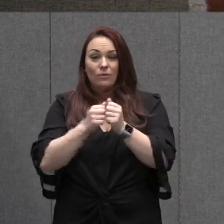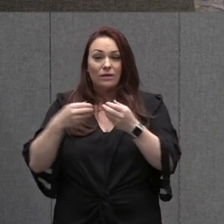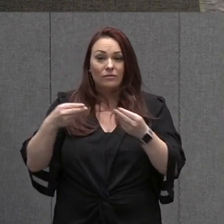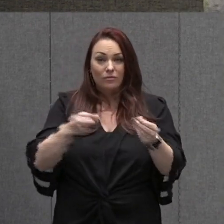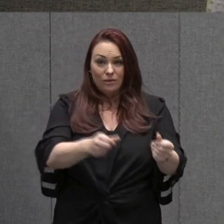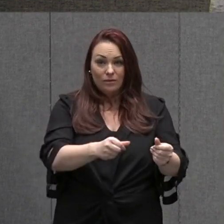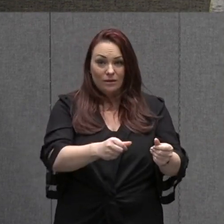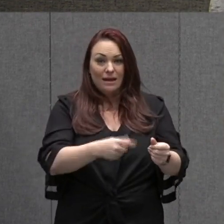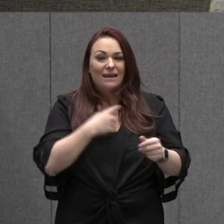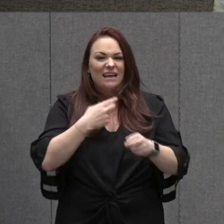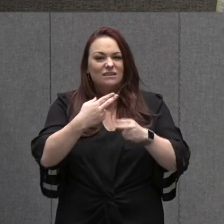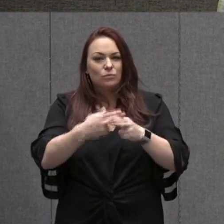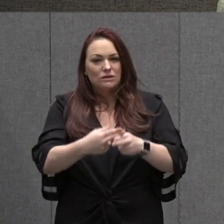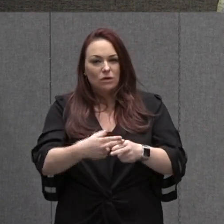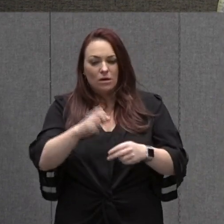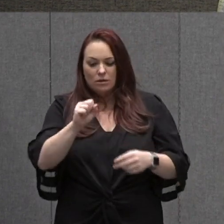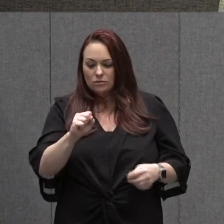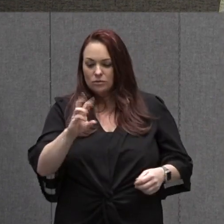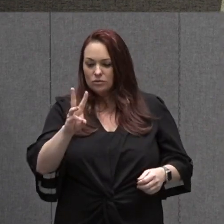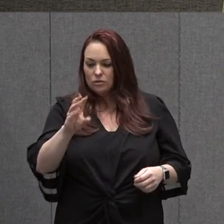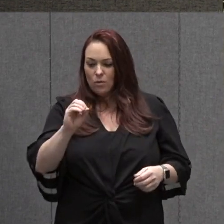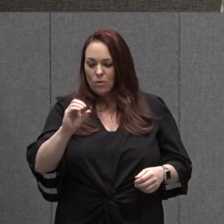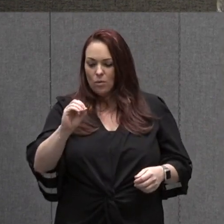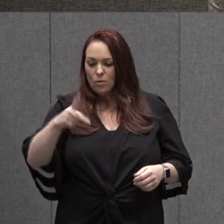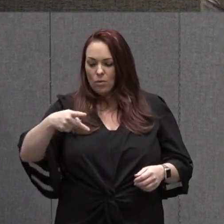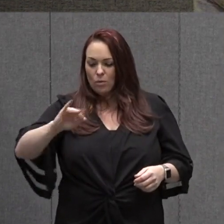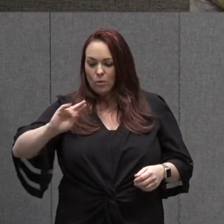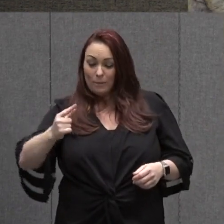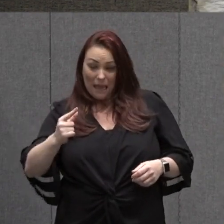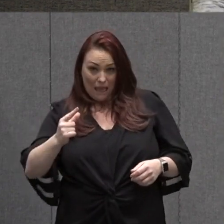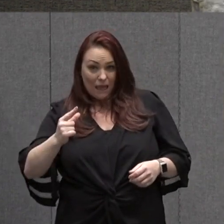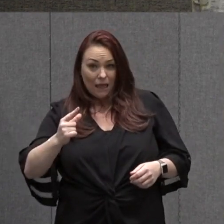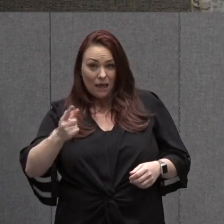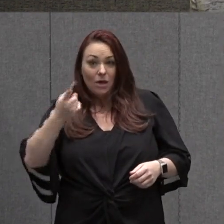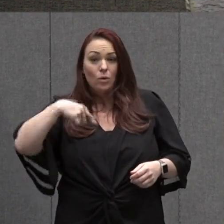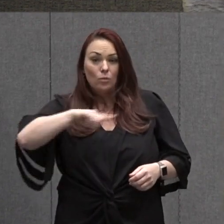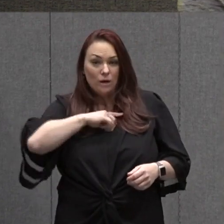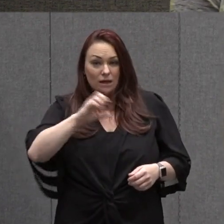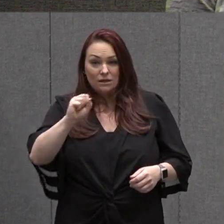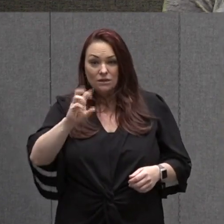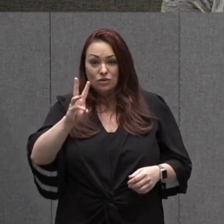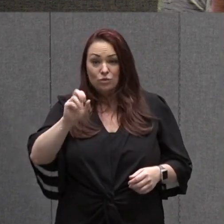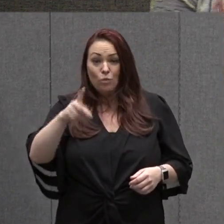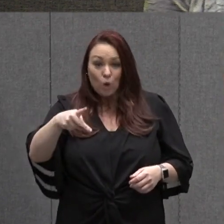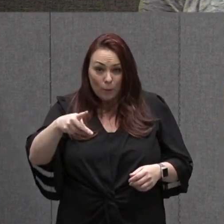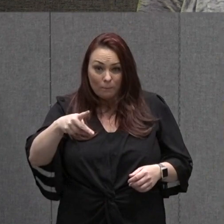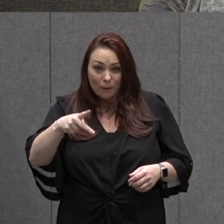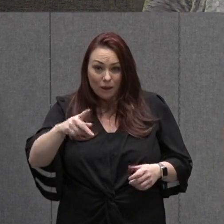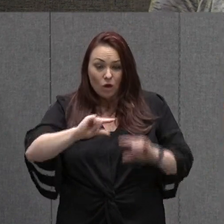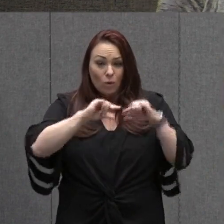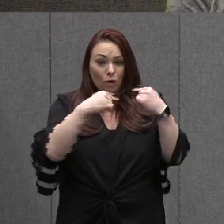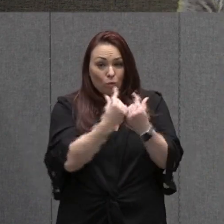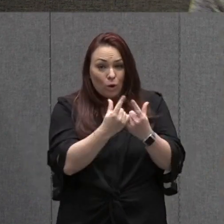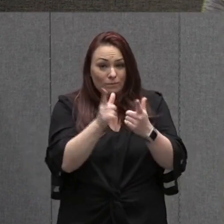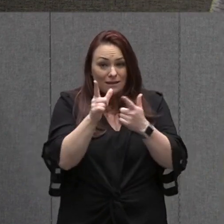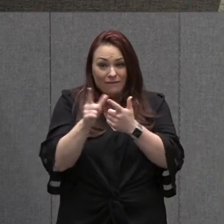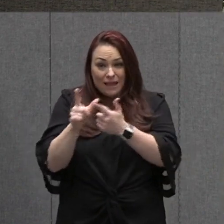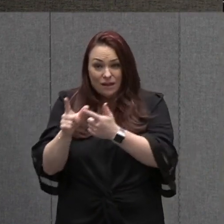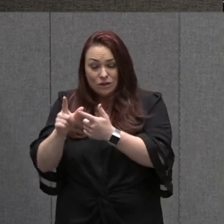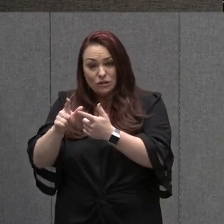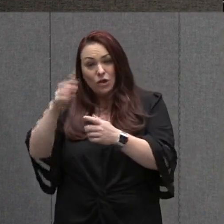called swooping. Have you heard that before? We're going to swoop groups of letters to remind us to read